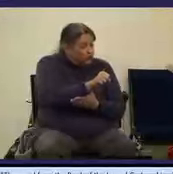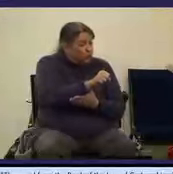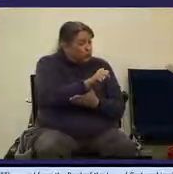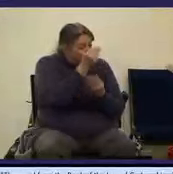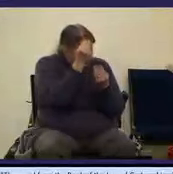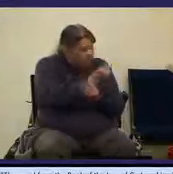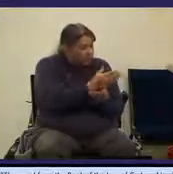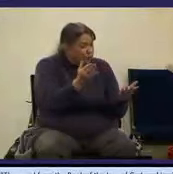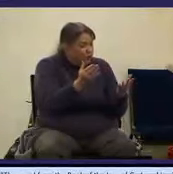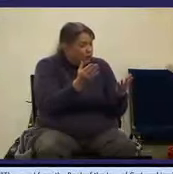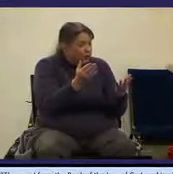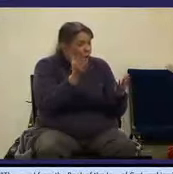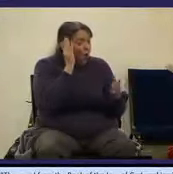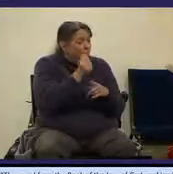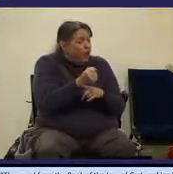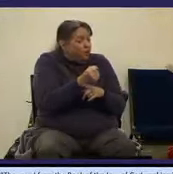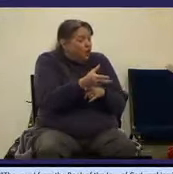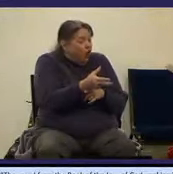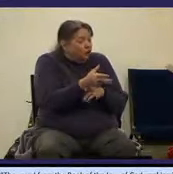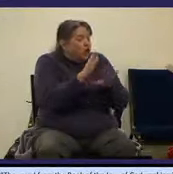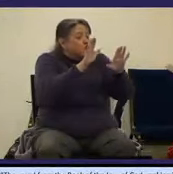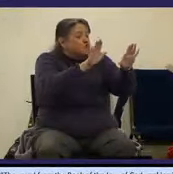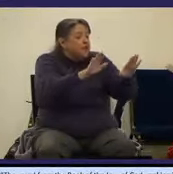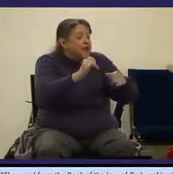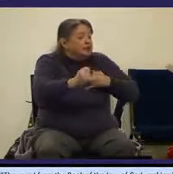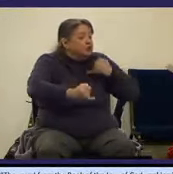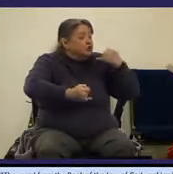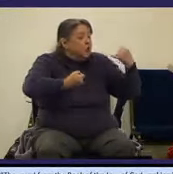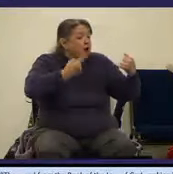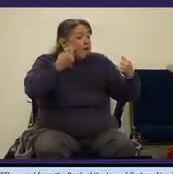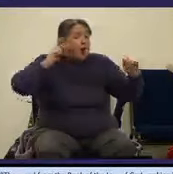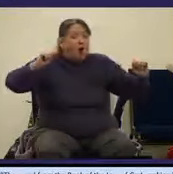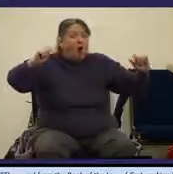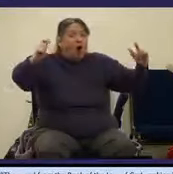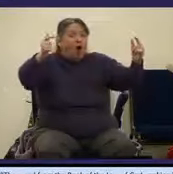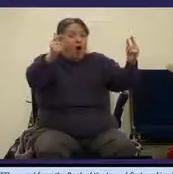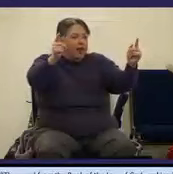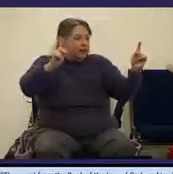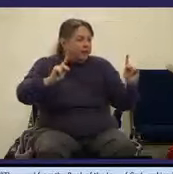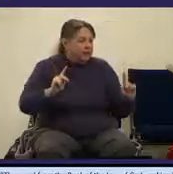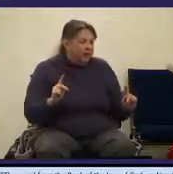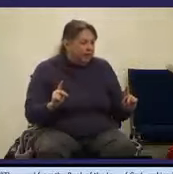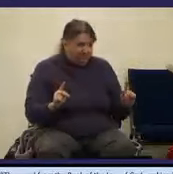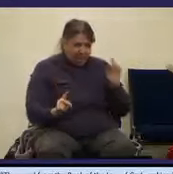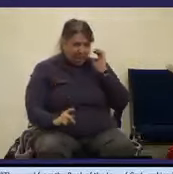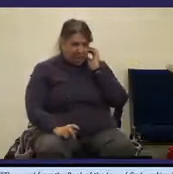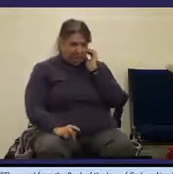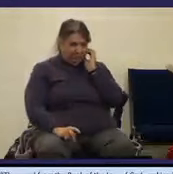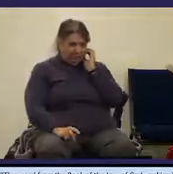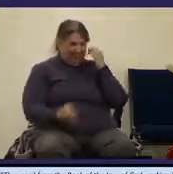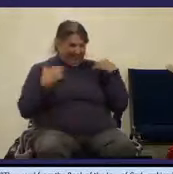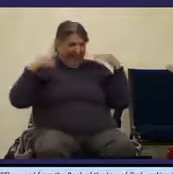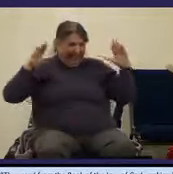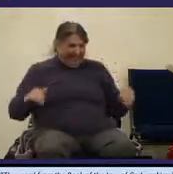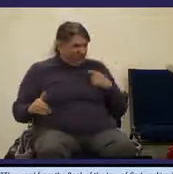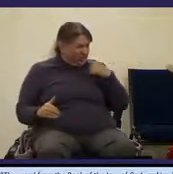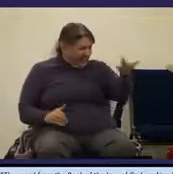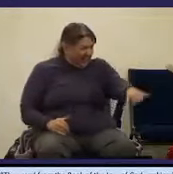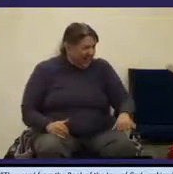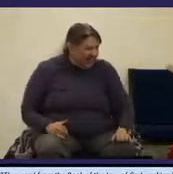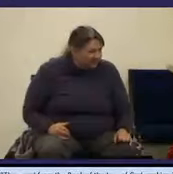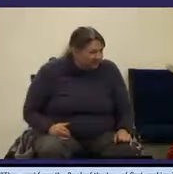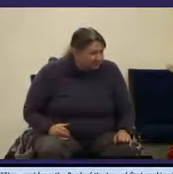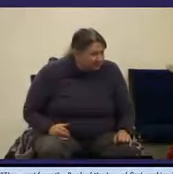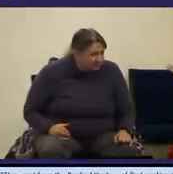cause great joy for all the people. This is when Jesus is coming into the scene. He's been anointed with